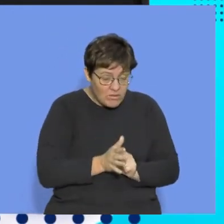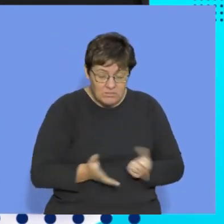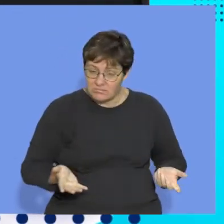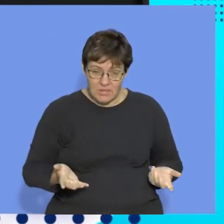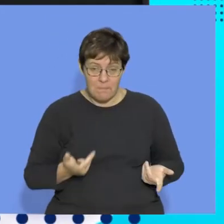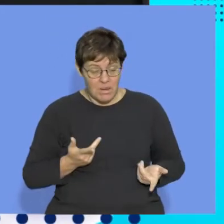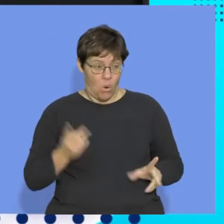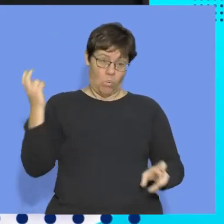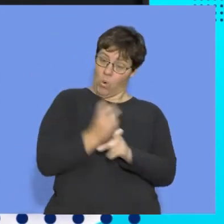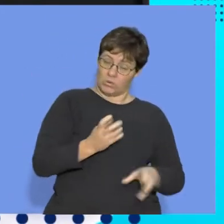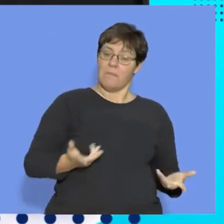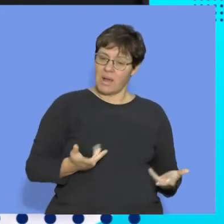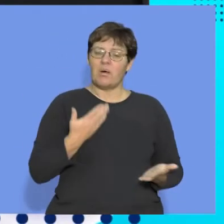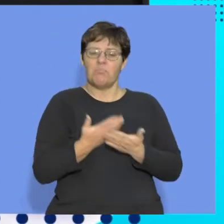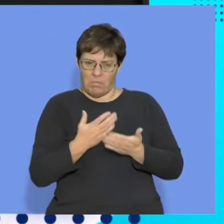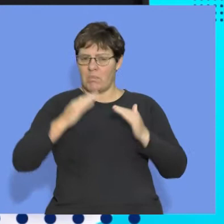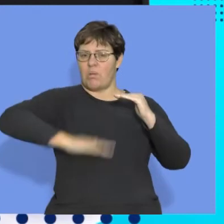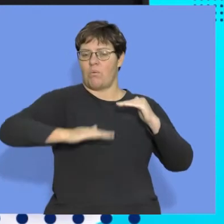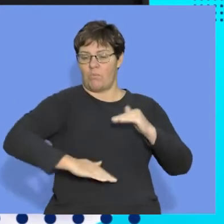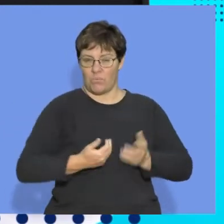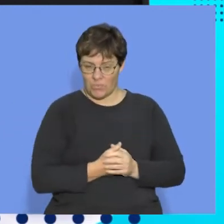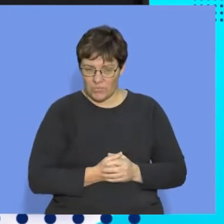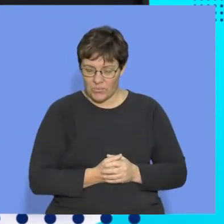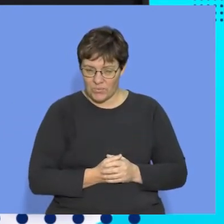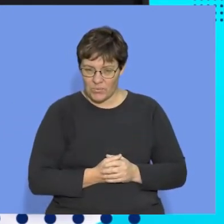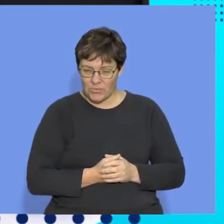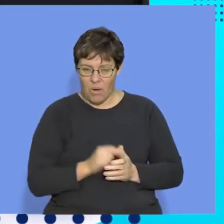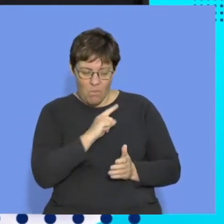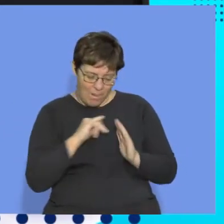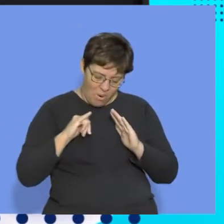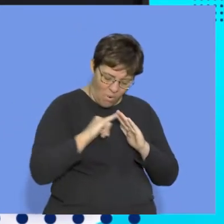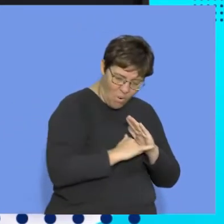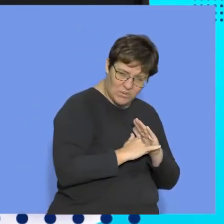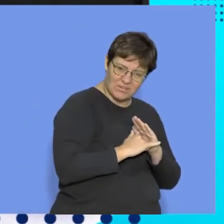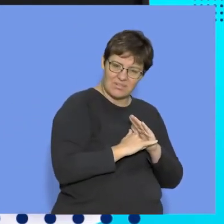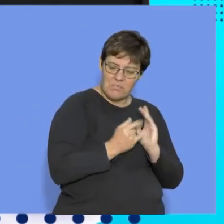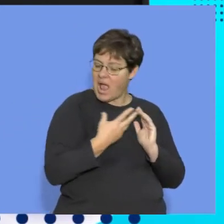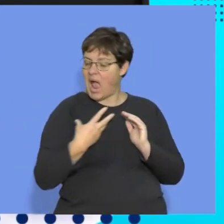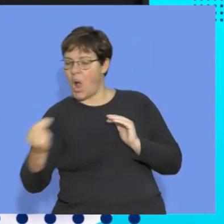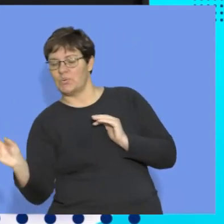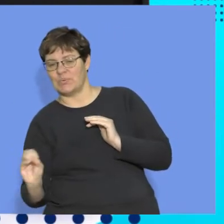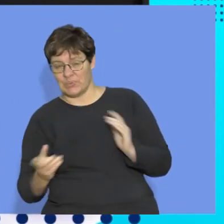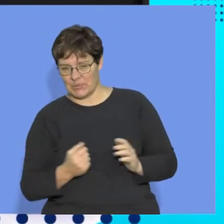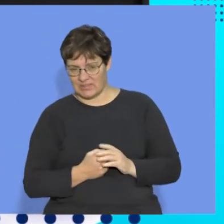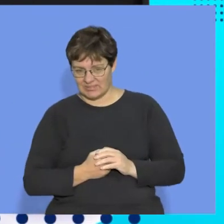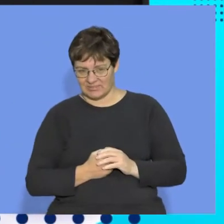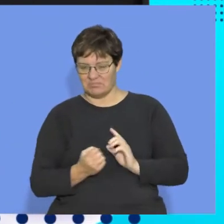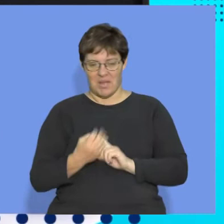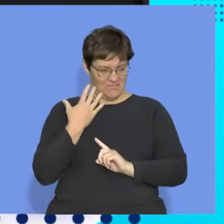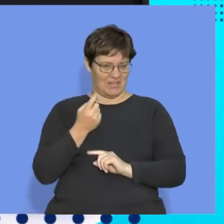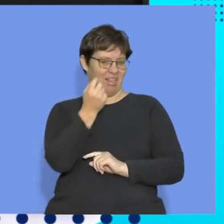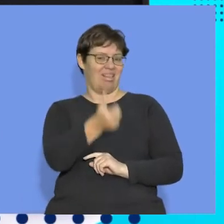won't get it. But the probability, staying at home, yes, can affect the chance of me getting it. Are you all